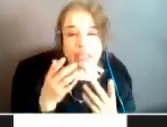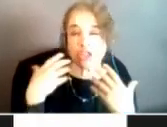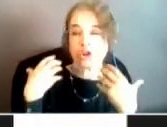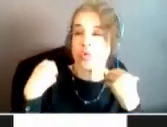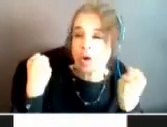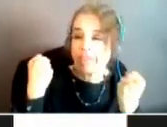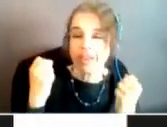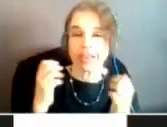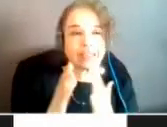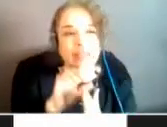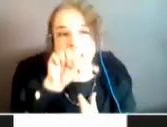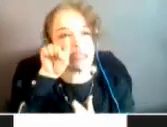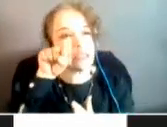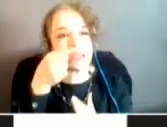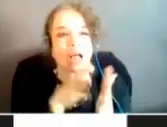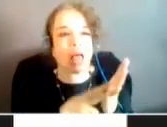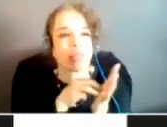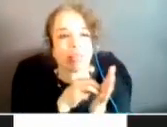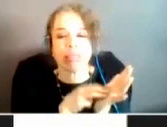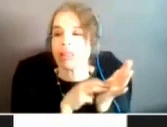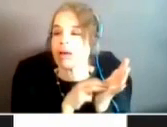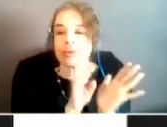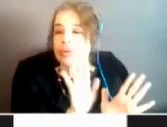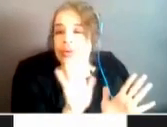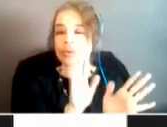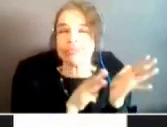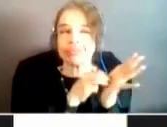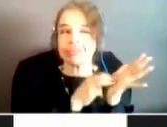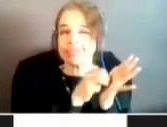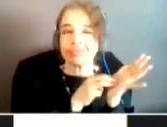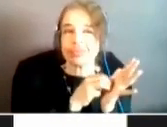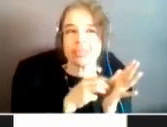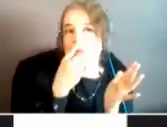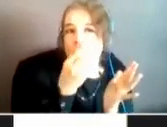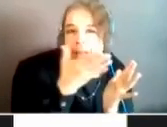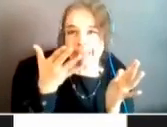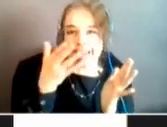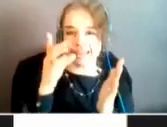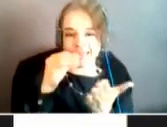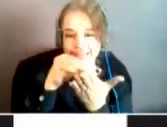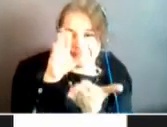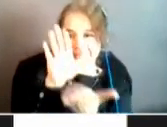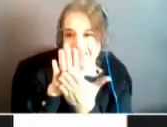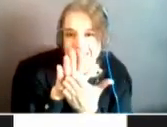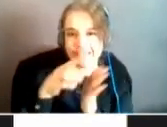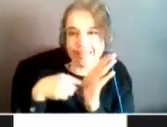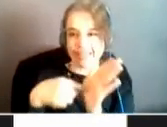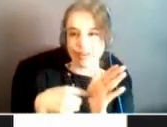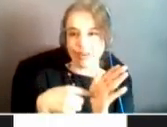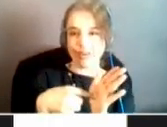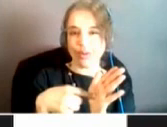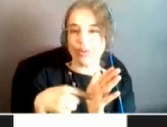you know, not just at the vulnerabilities. You know, one of the things the data indicate when it comes